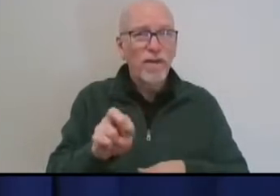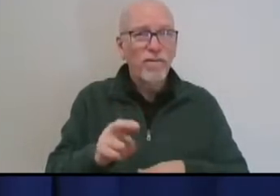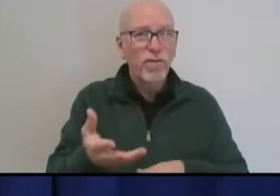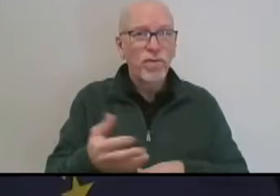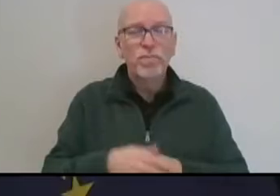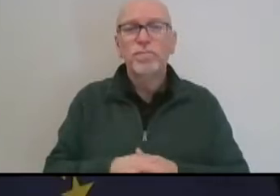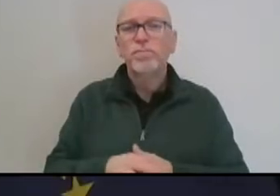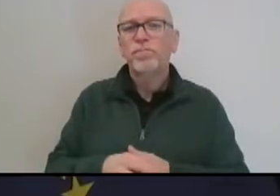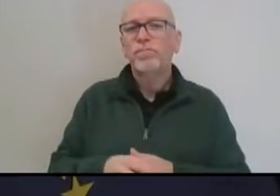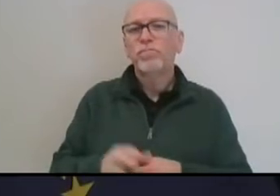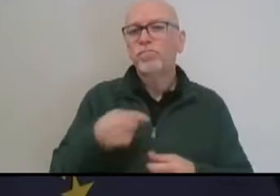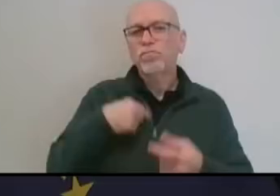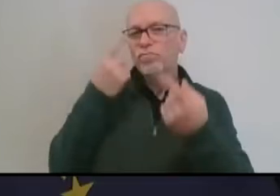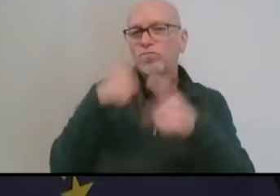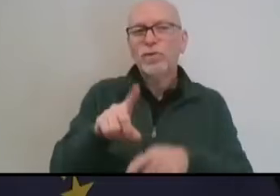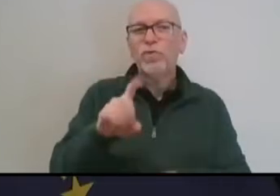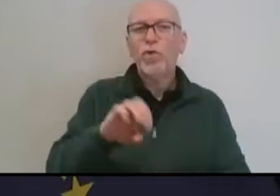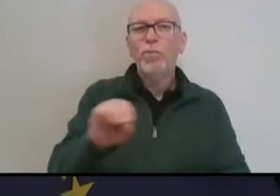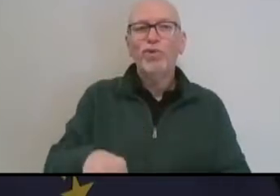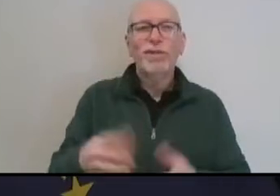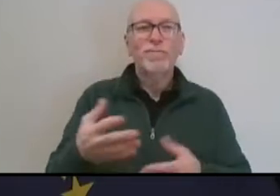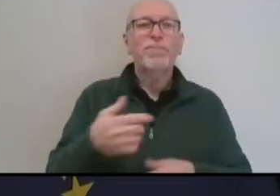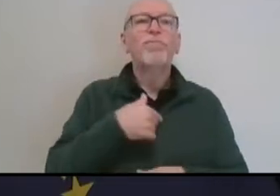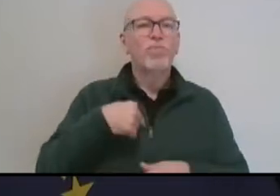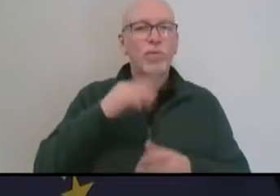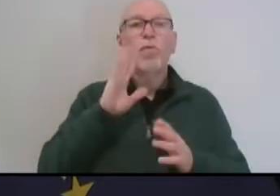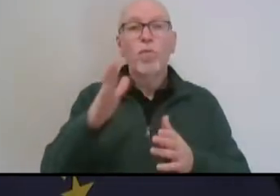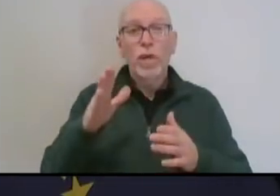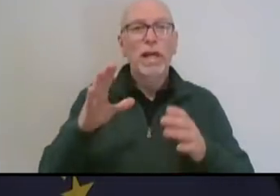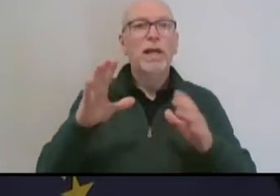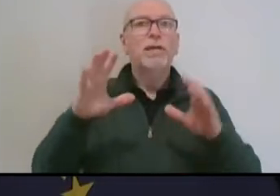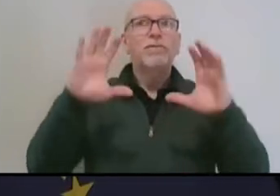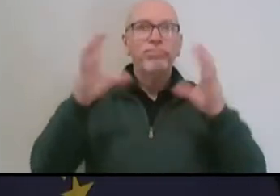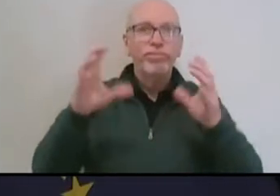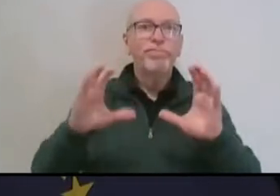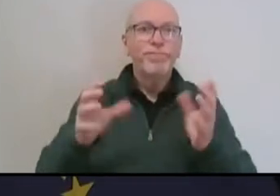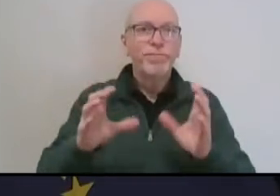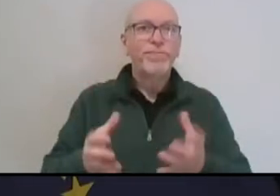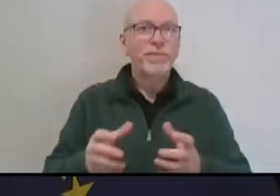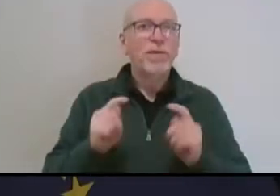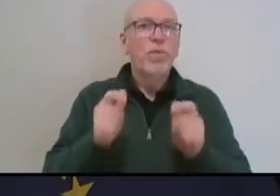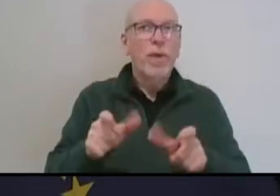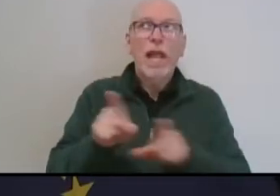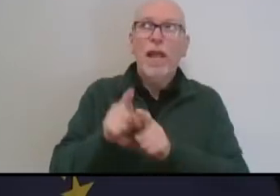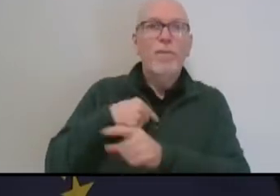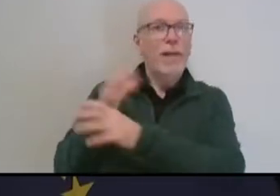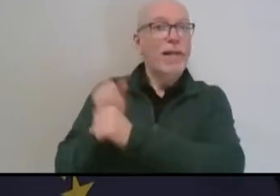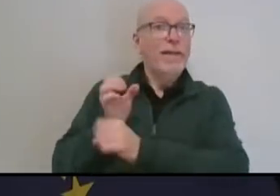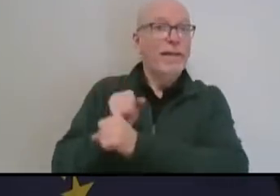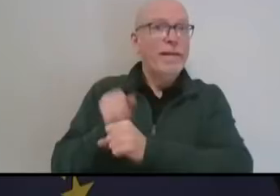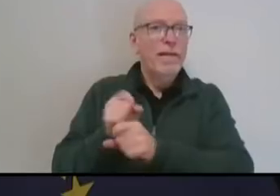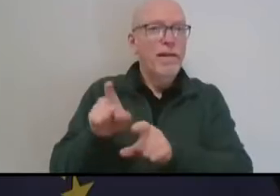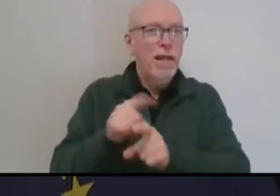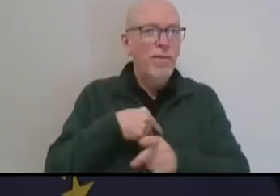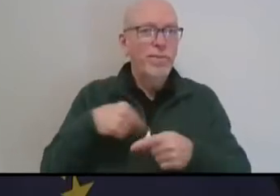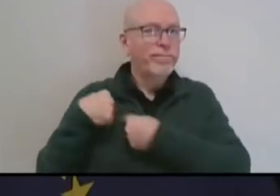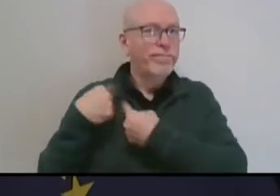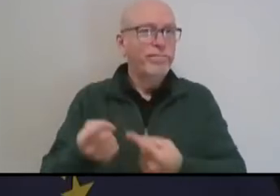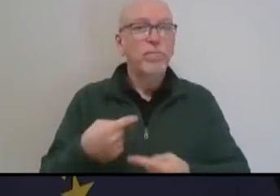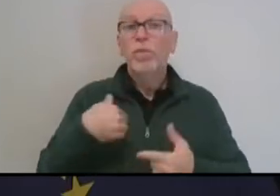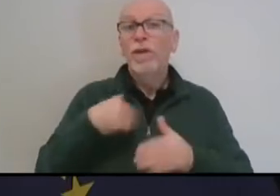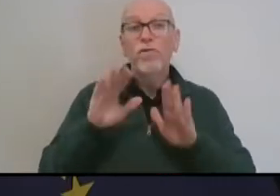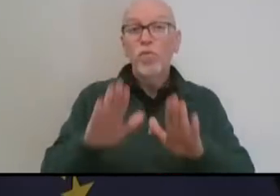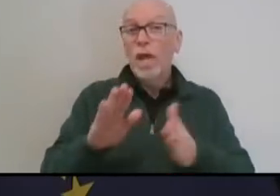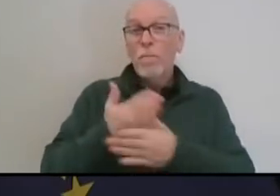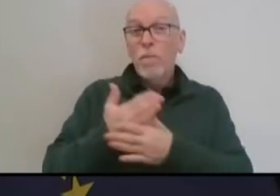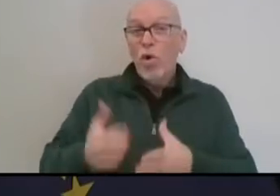I agree with you 100%, Dr. Box. We will move as quickly as supplies allow and have been. We have great partners that are